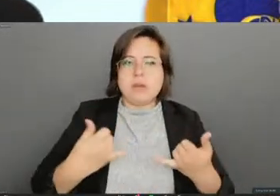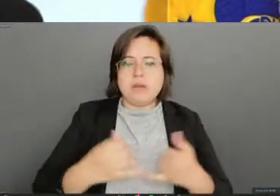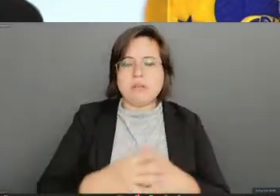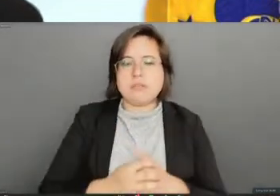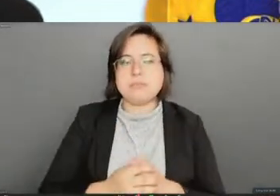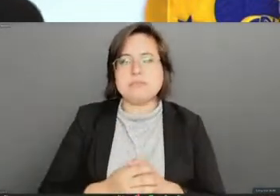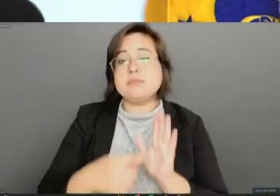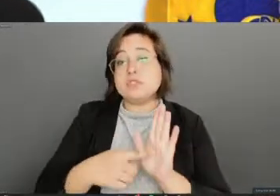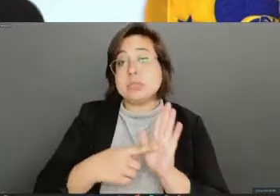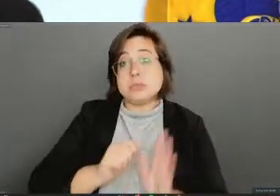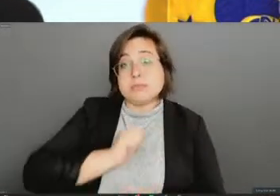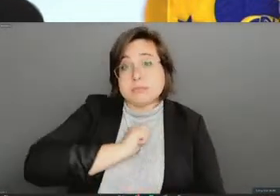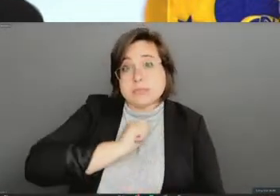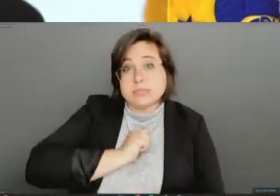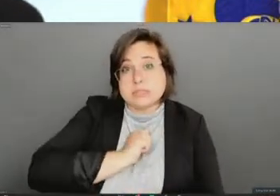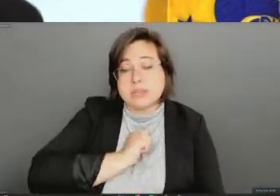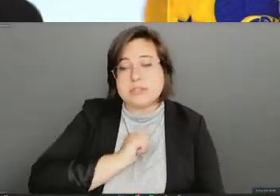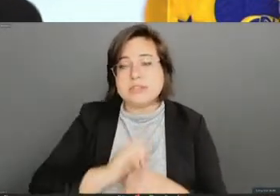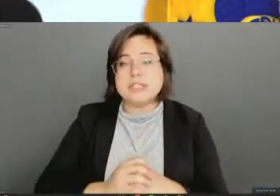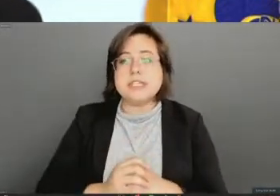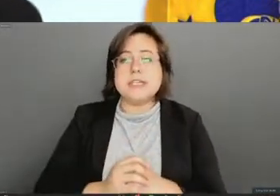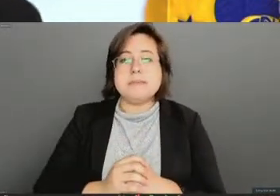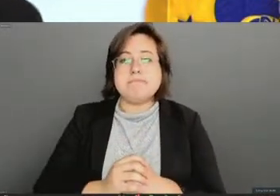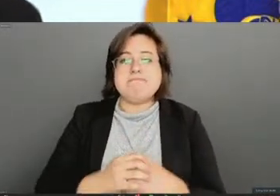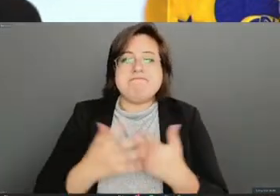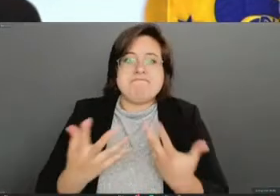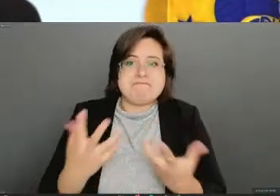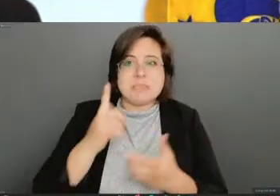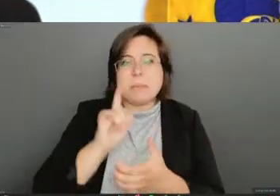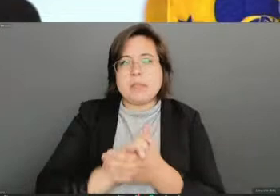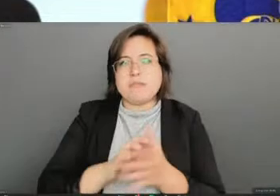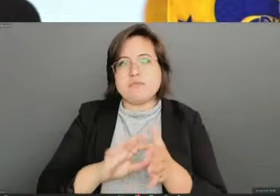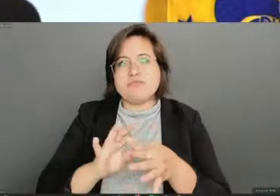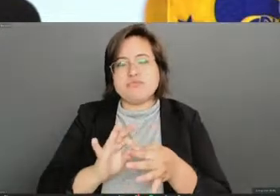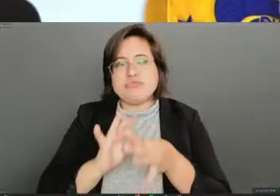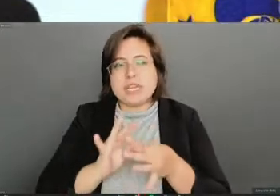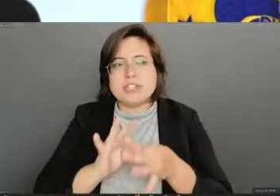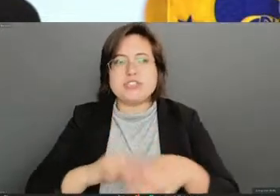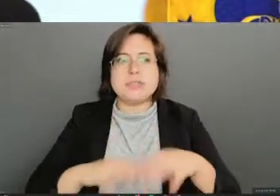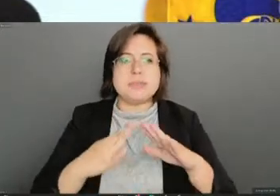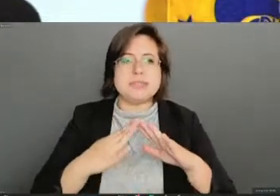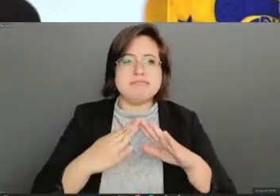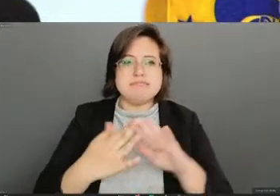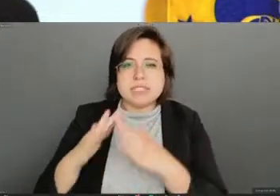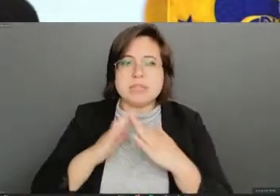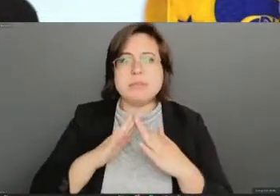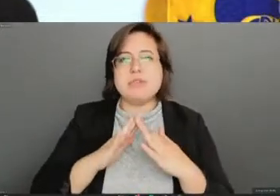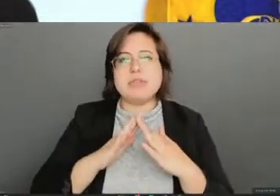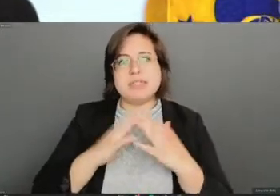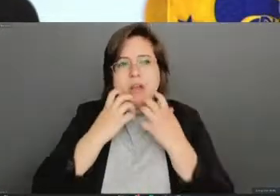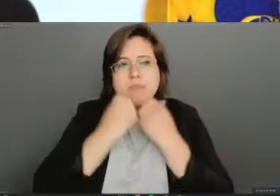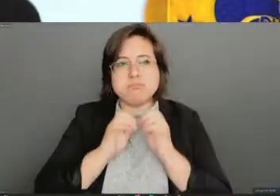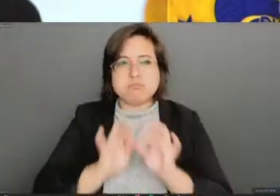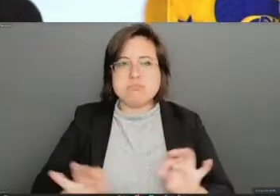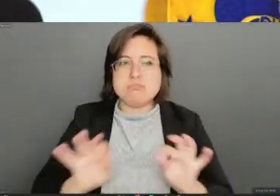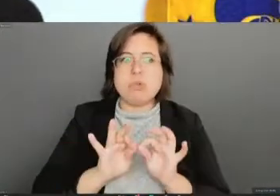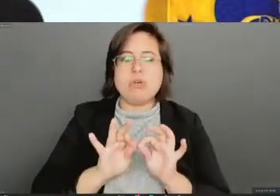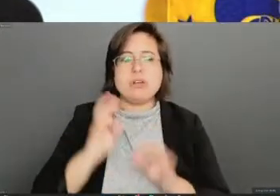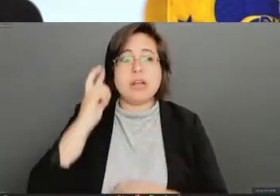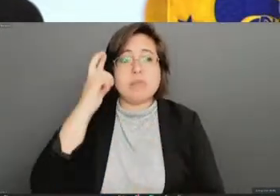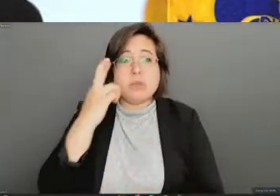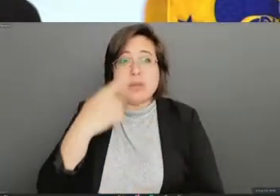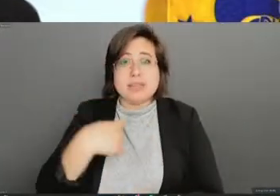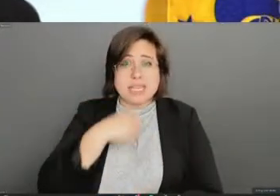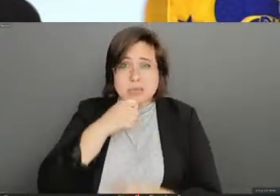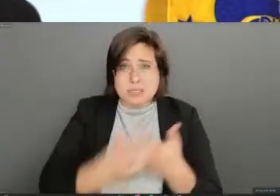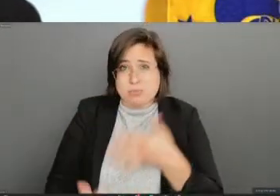fact that, while I believe that, relationships and community are really, really important, I realized that I wasn't